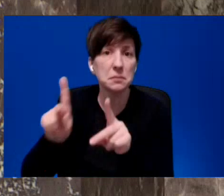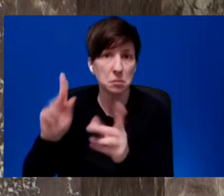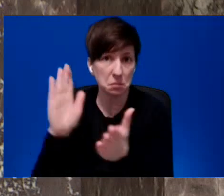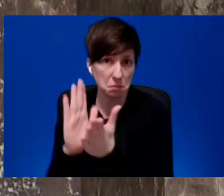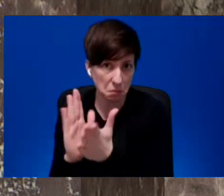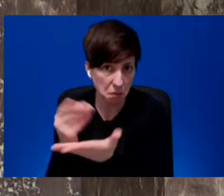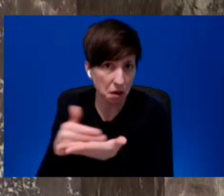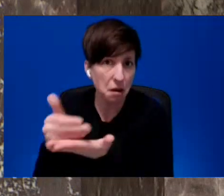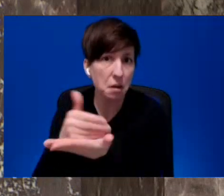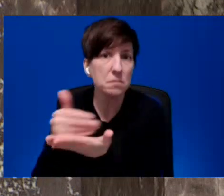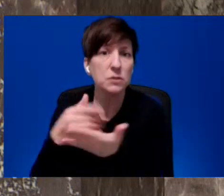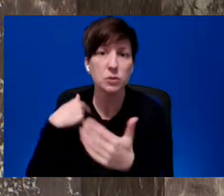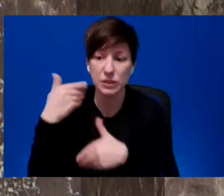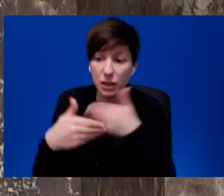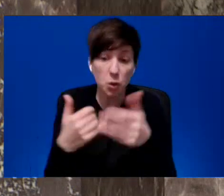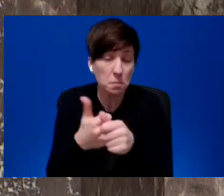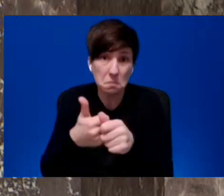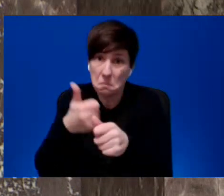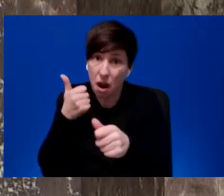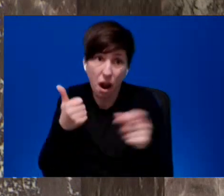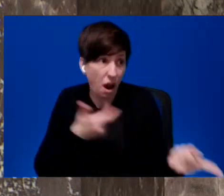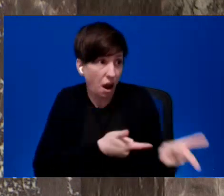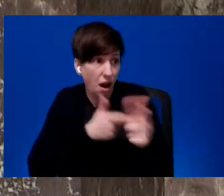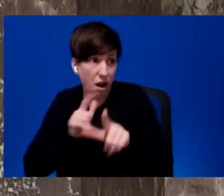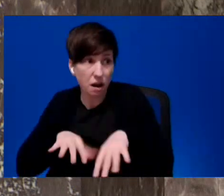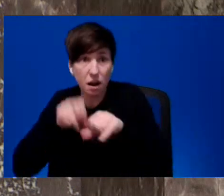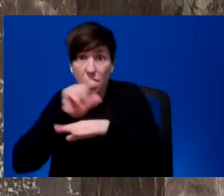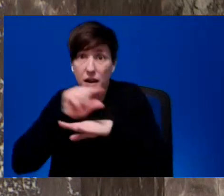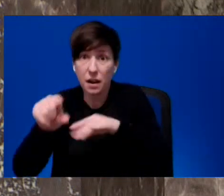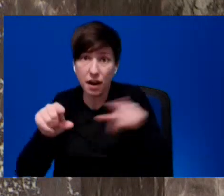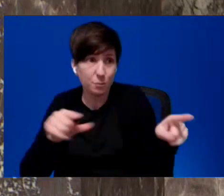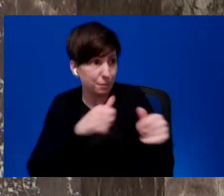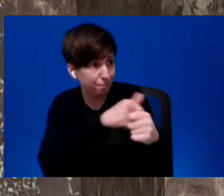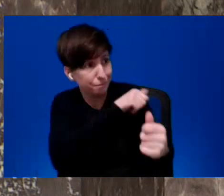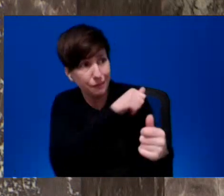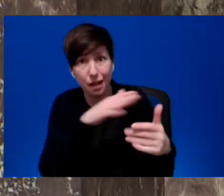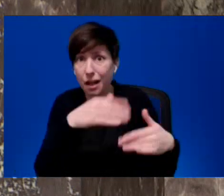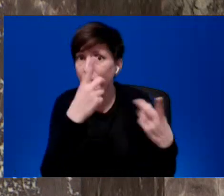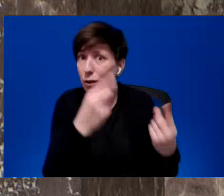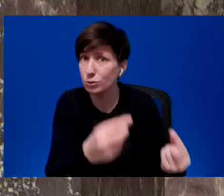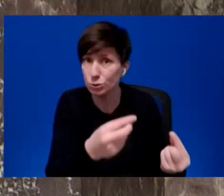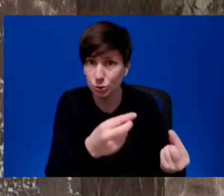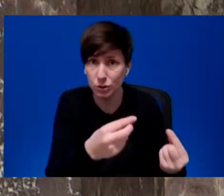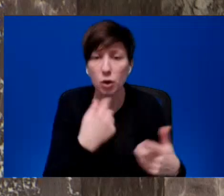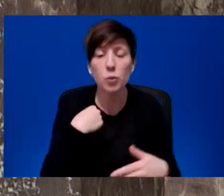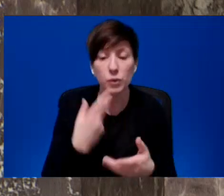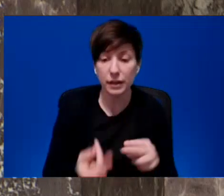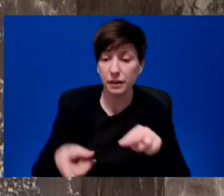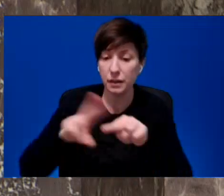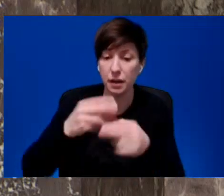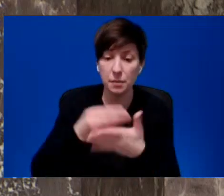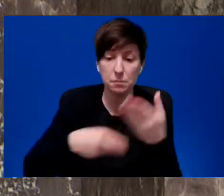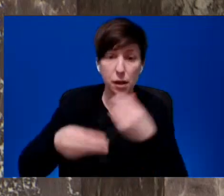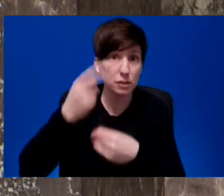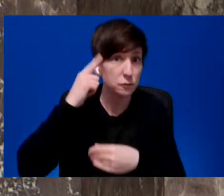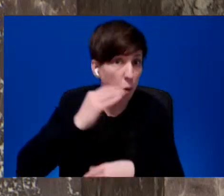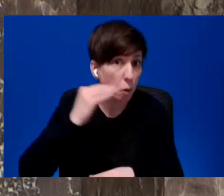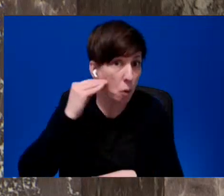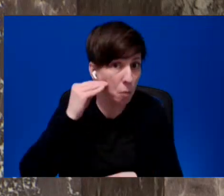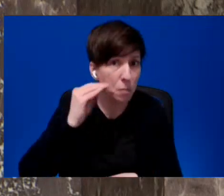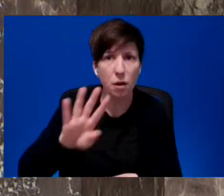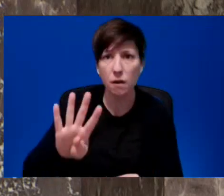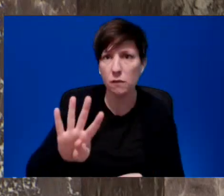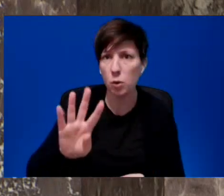Speaker, when we came into government in 2018, increased the budget by 42%. This program is an important program. It